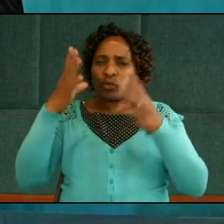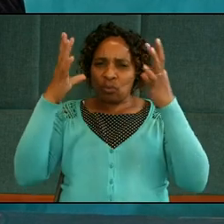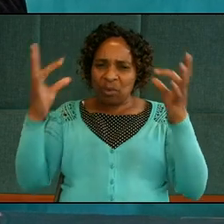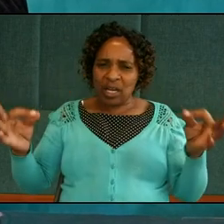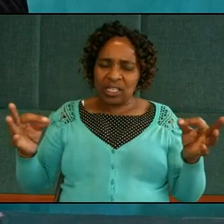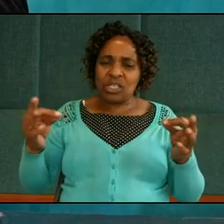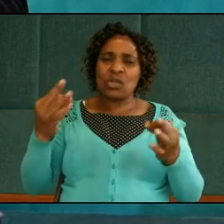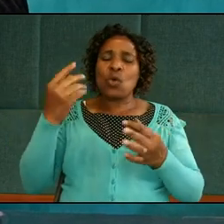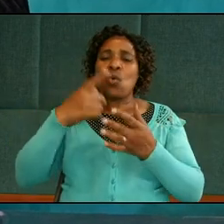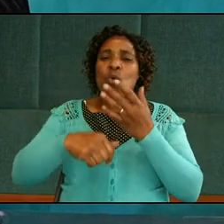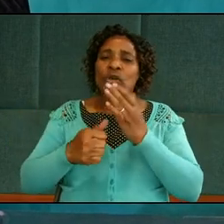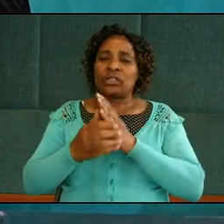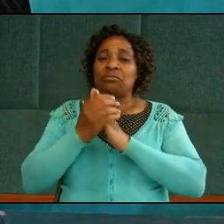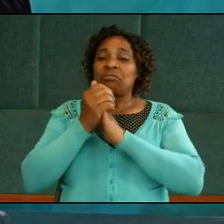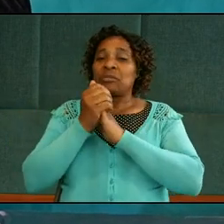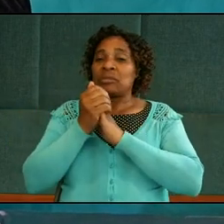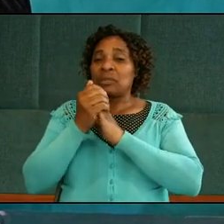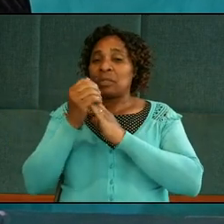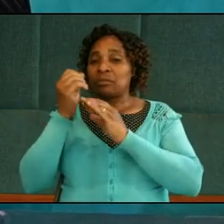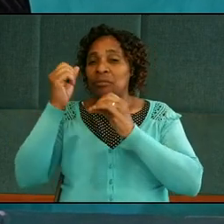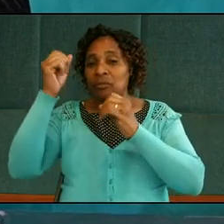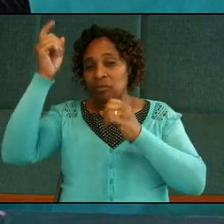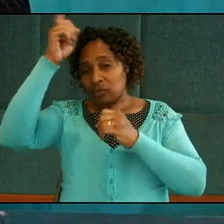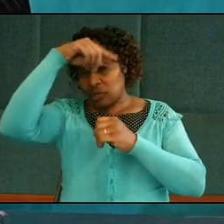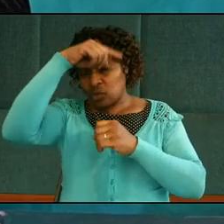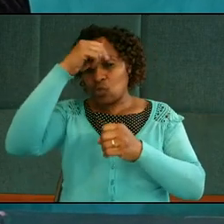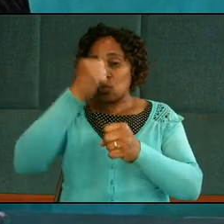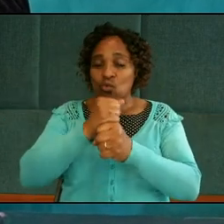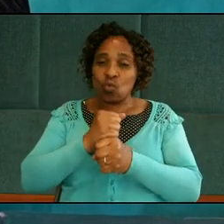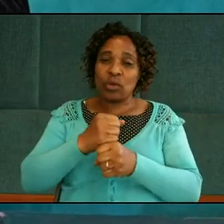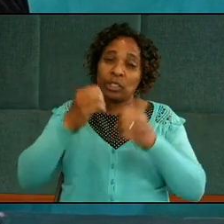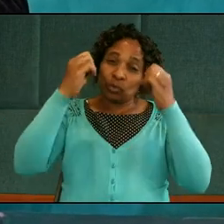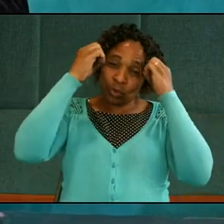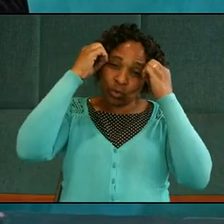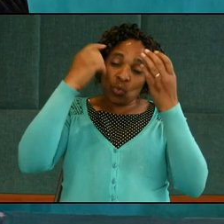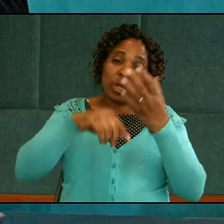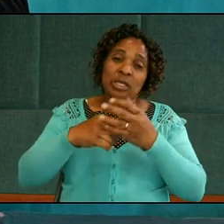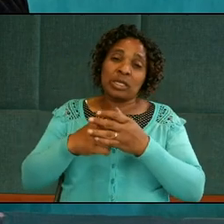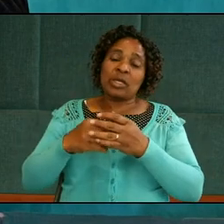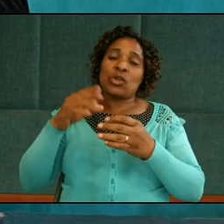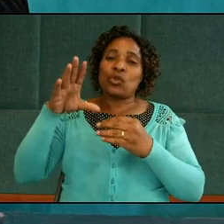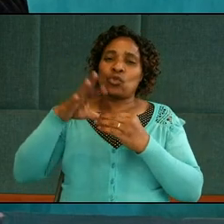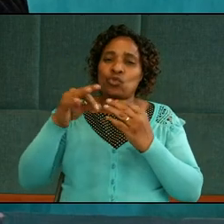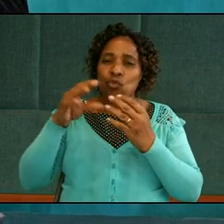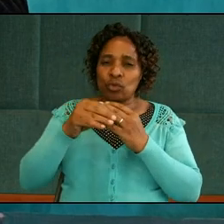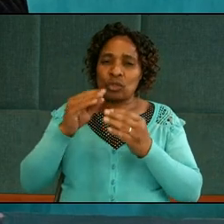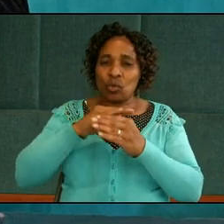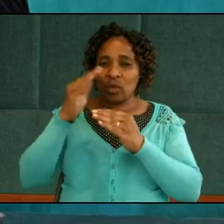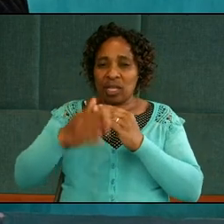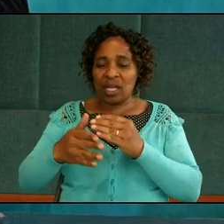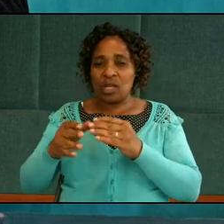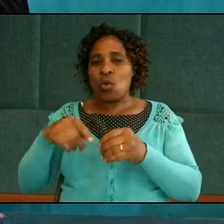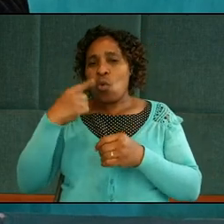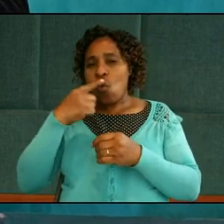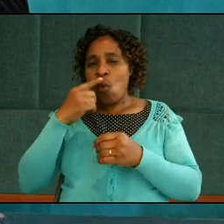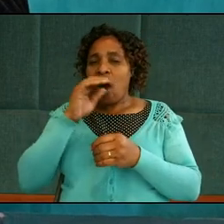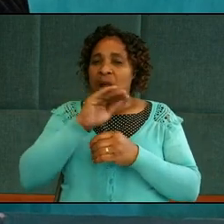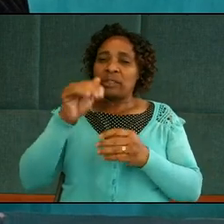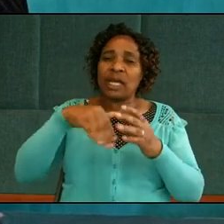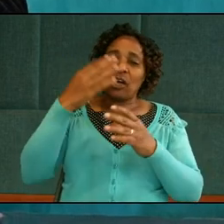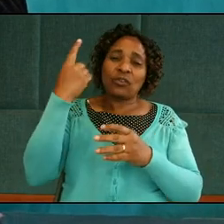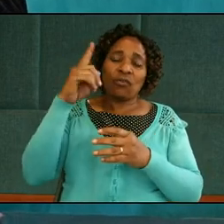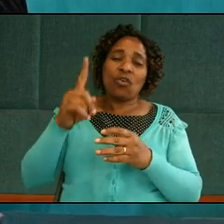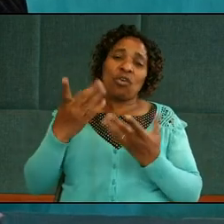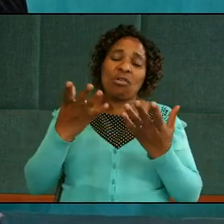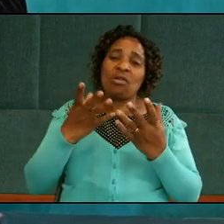what career to pursue, what to do this weekend, where to work this summer, whom to ask out for a date,